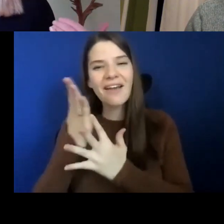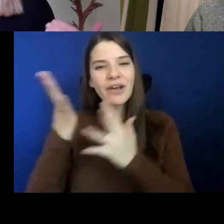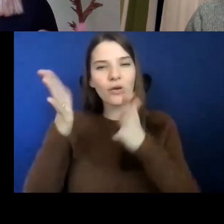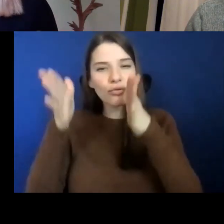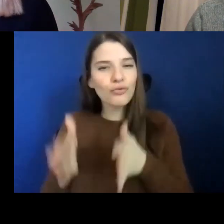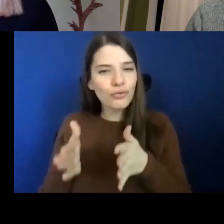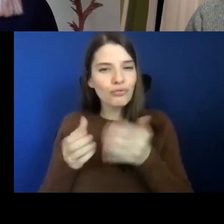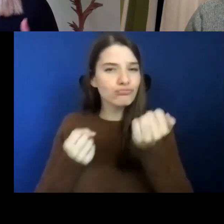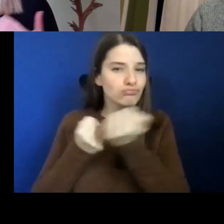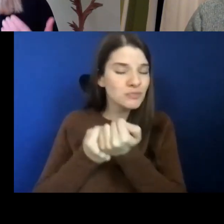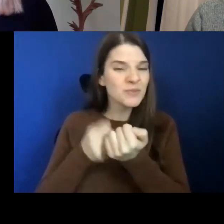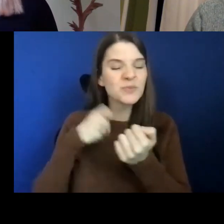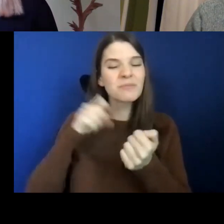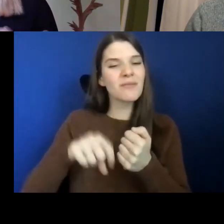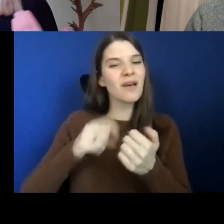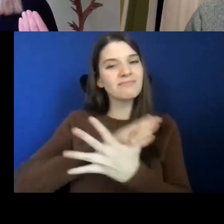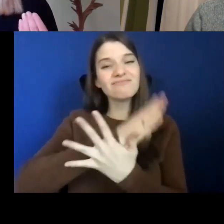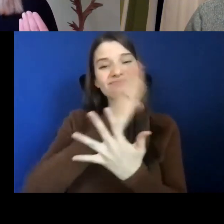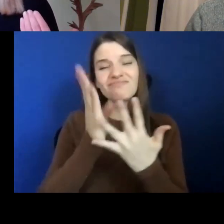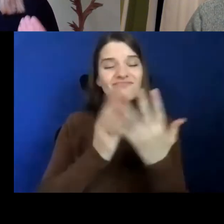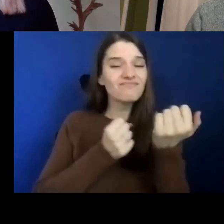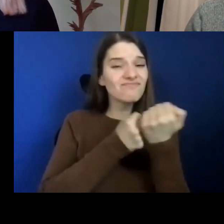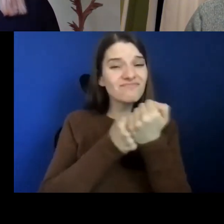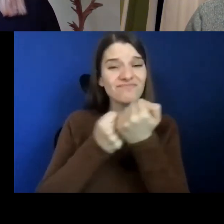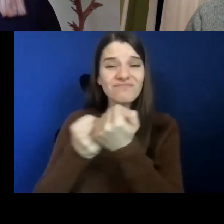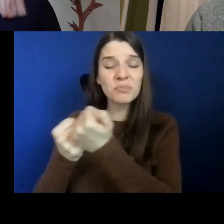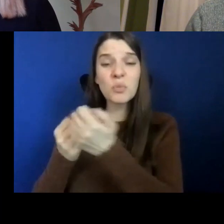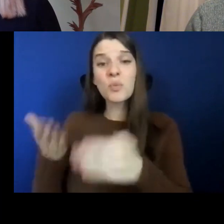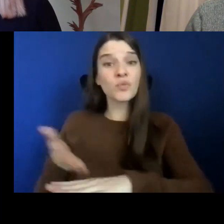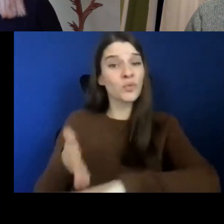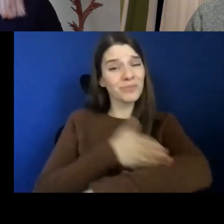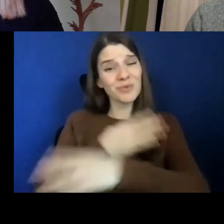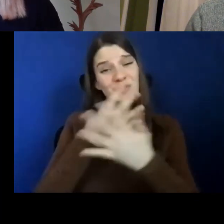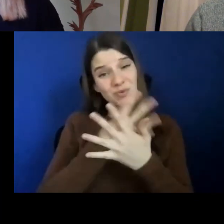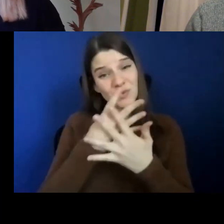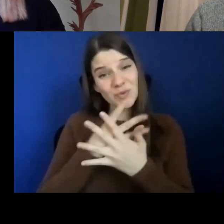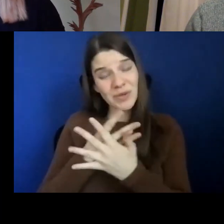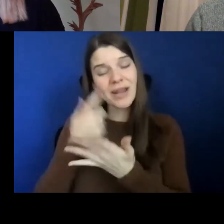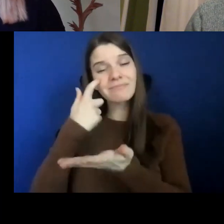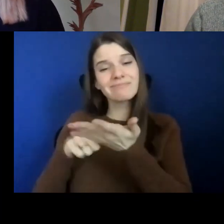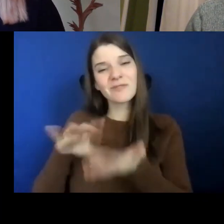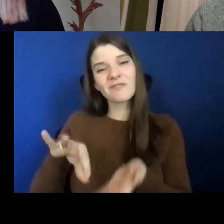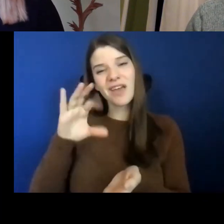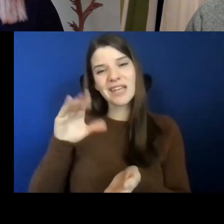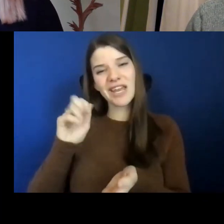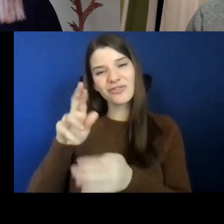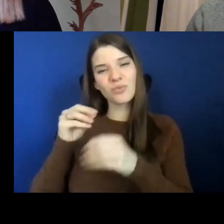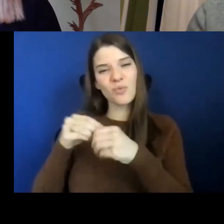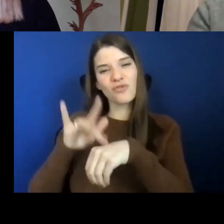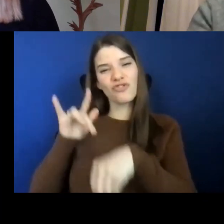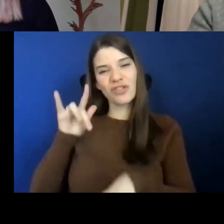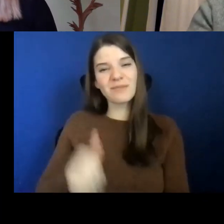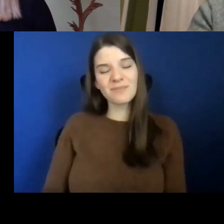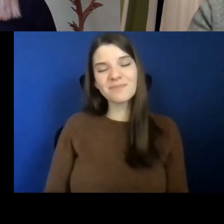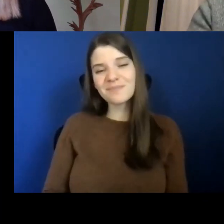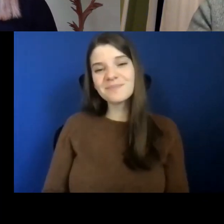that across the spectrum to improve screening and thereby find cancers earlier. Mhm.